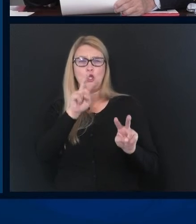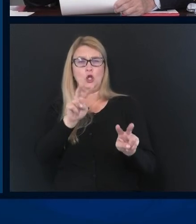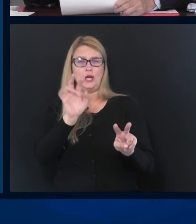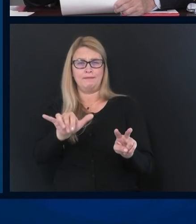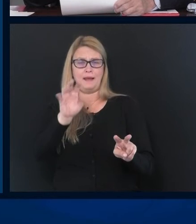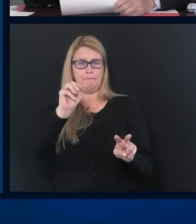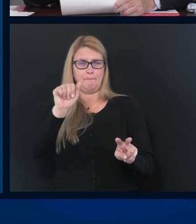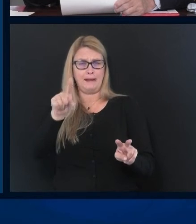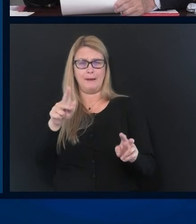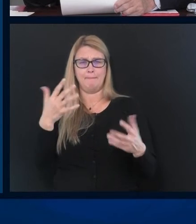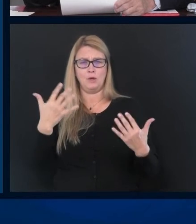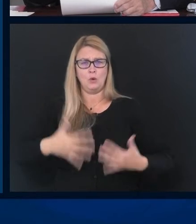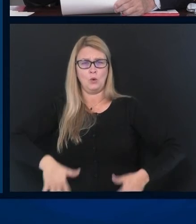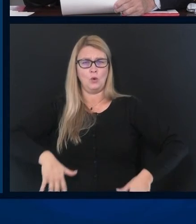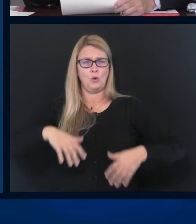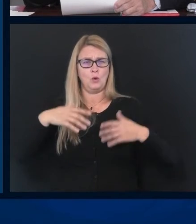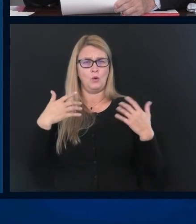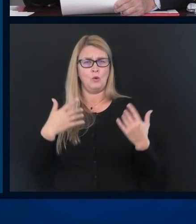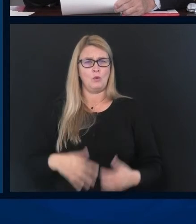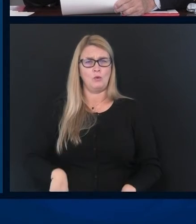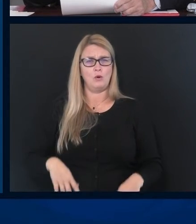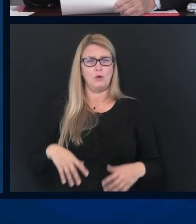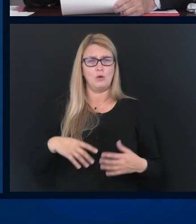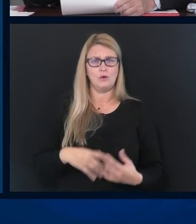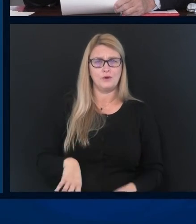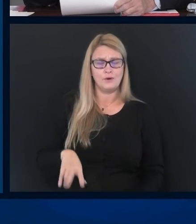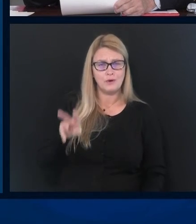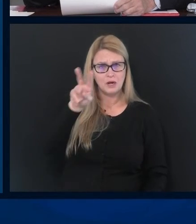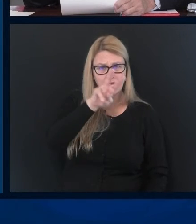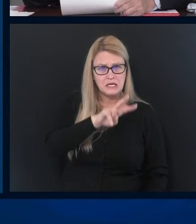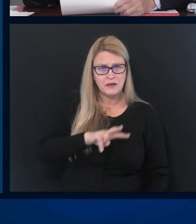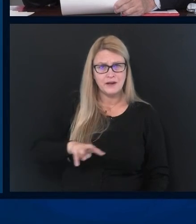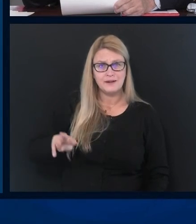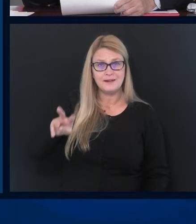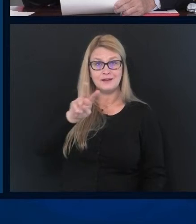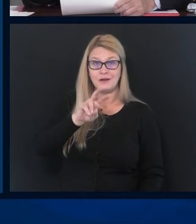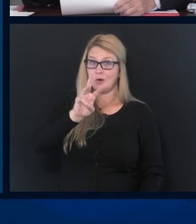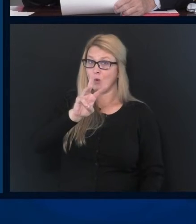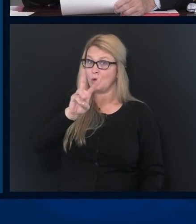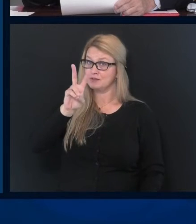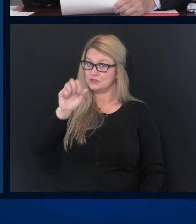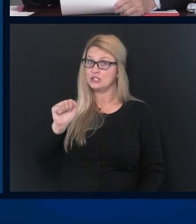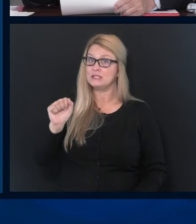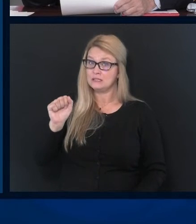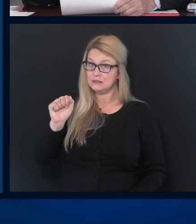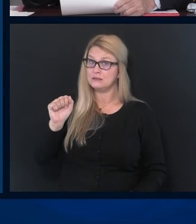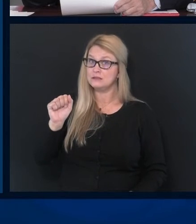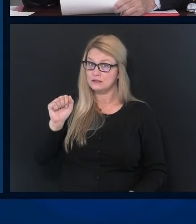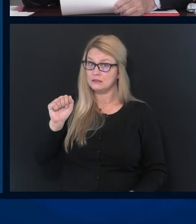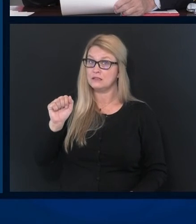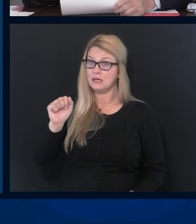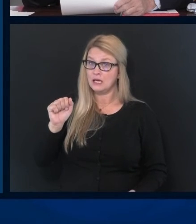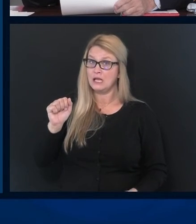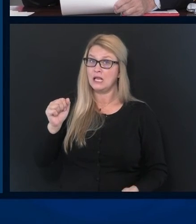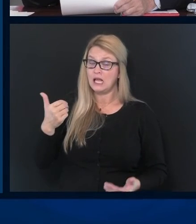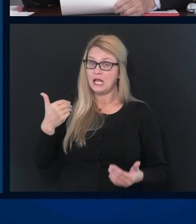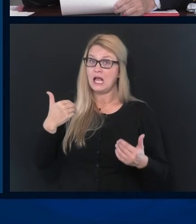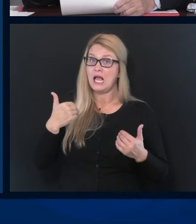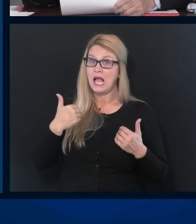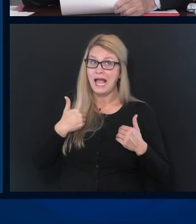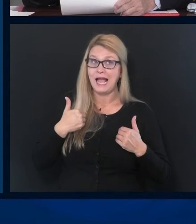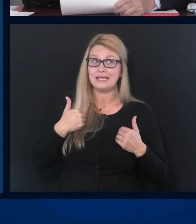that map, you'll just say to yourself, West Virginia has